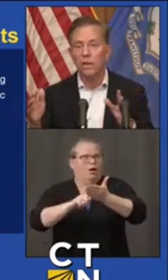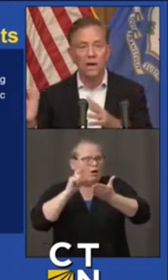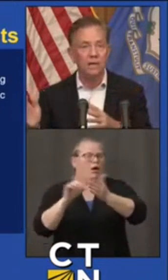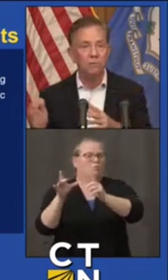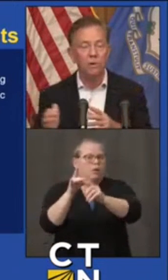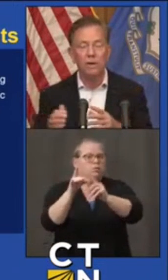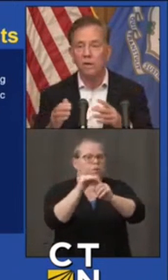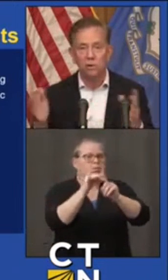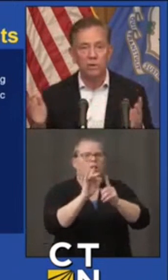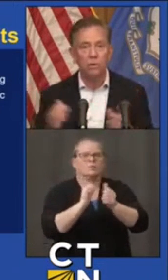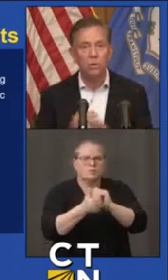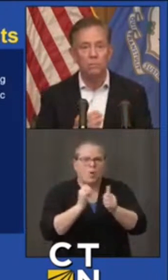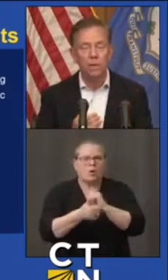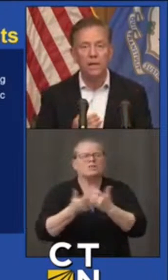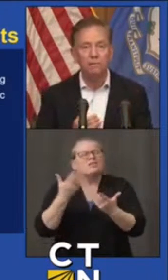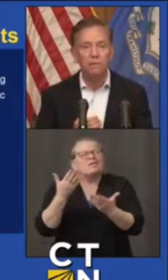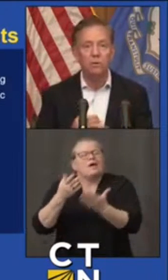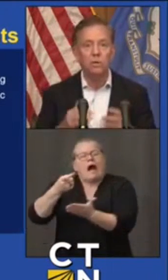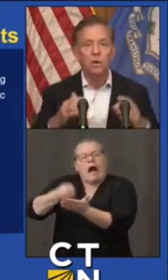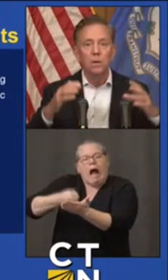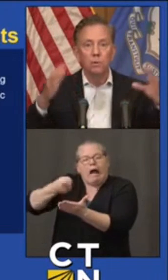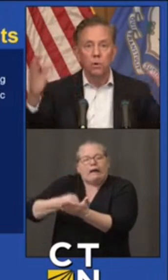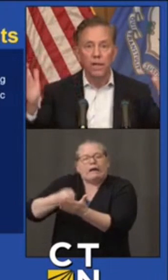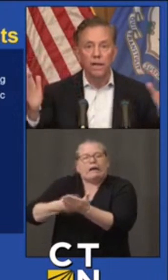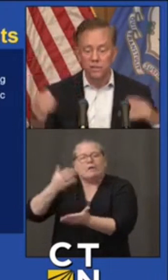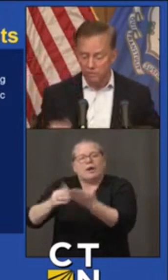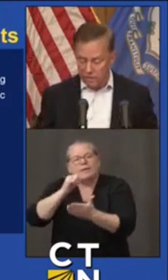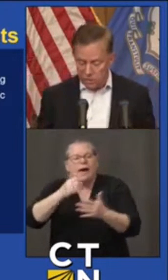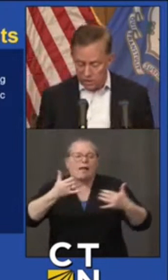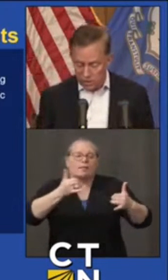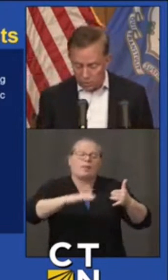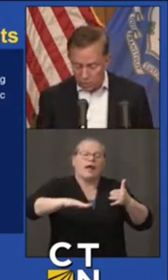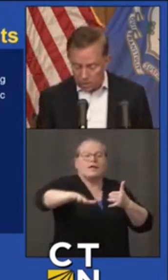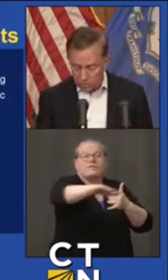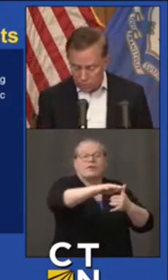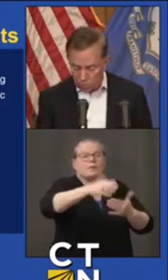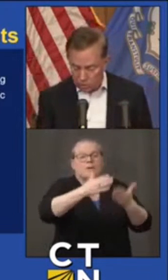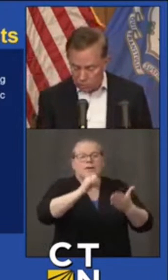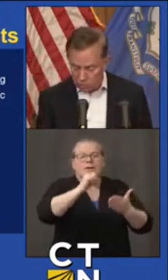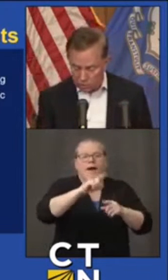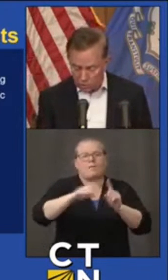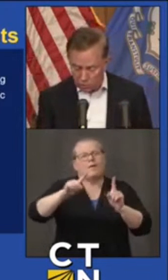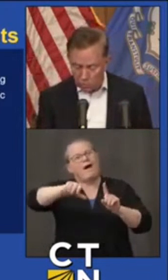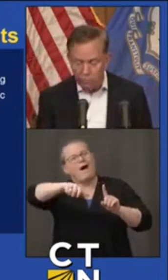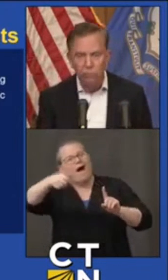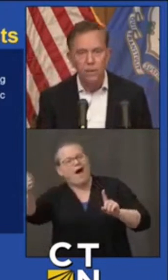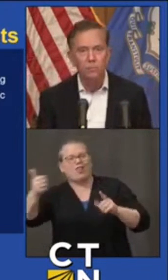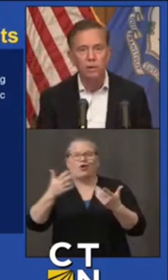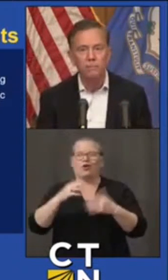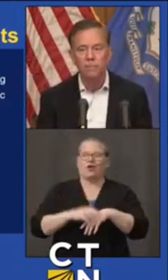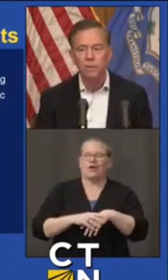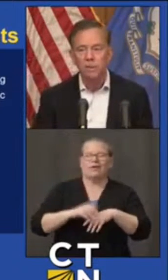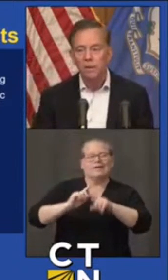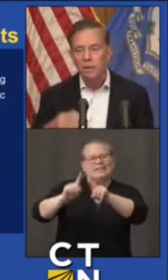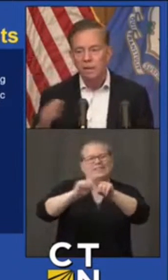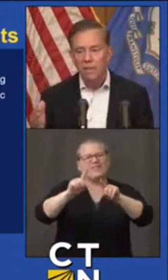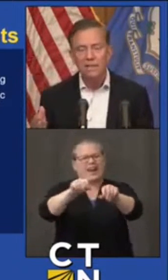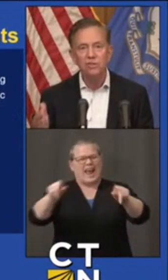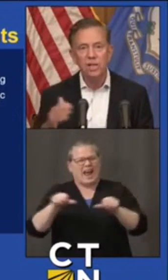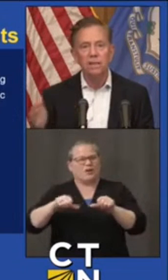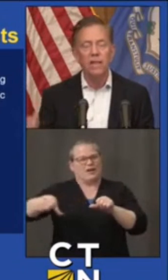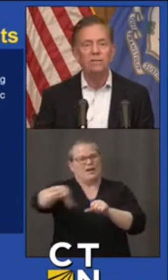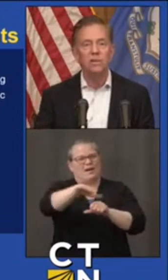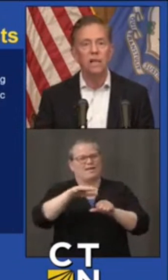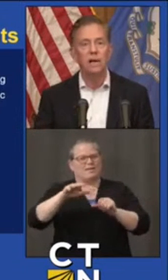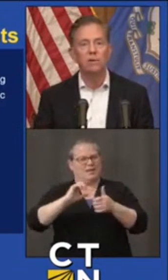the hockey rink or on the playing field, but all the activities in and around sports, which are worth remembering. That